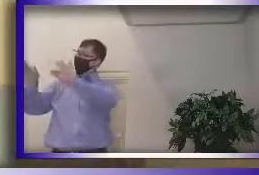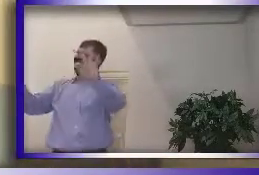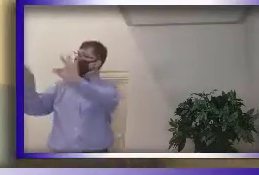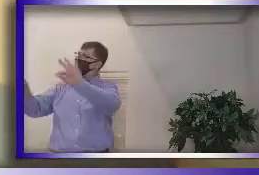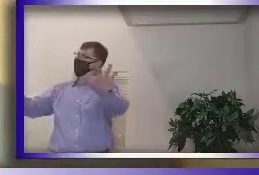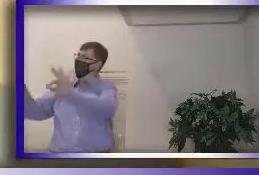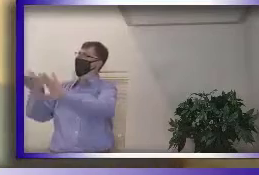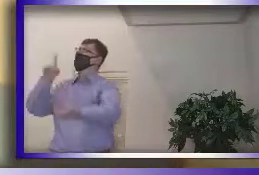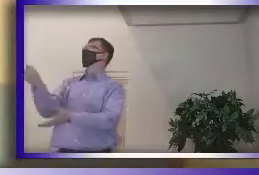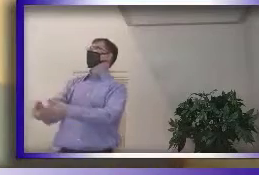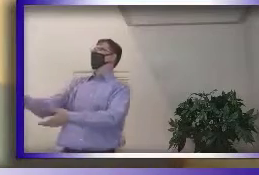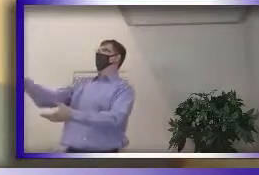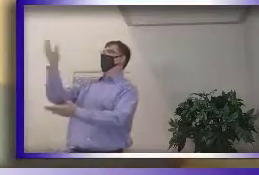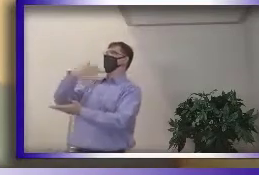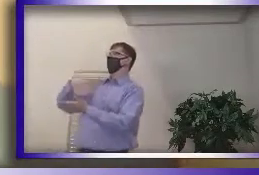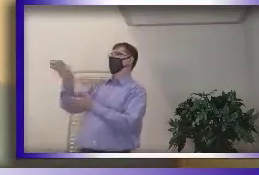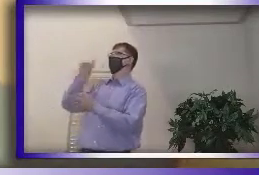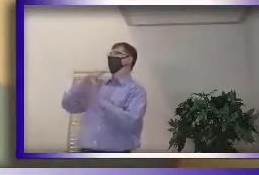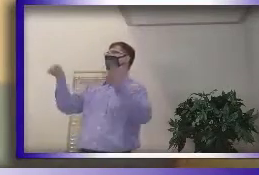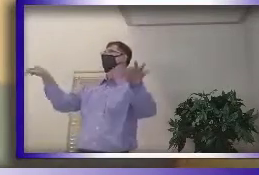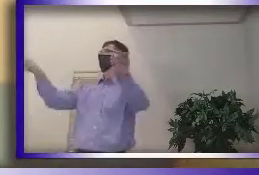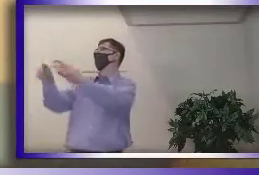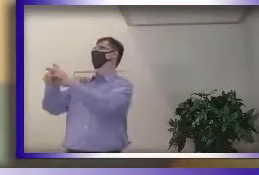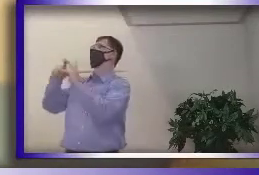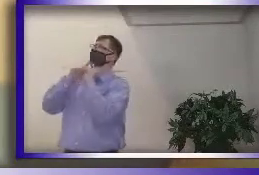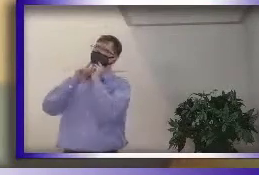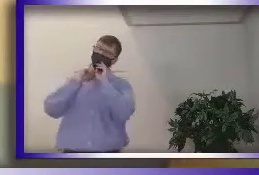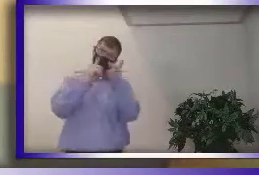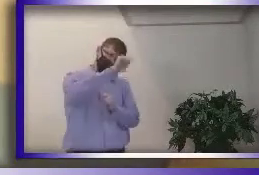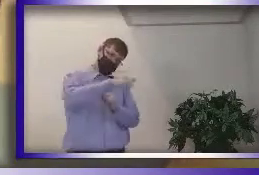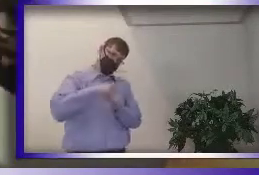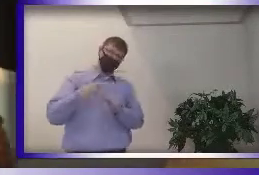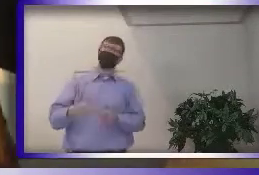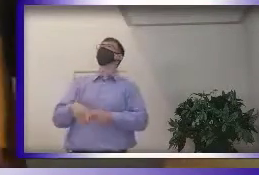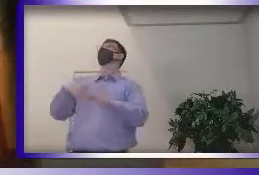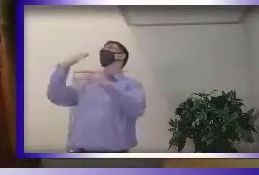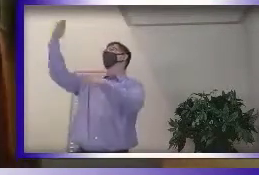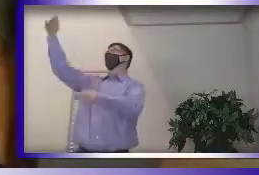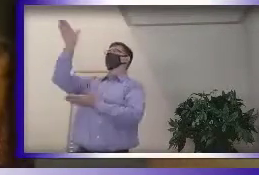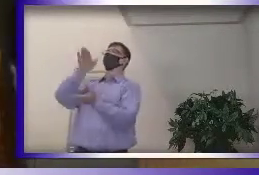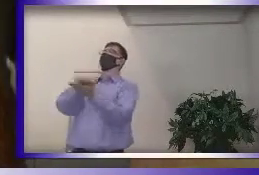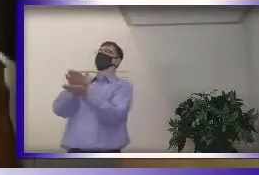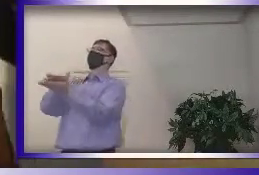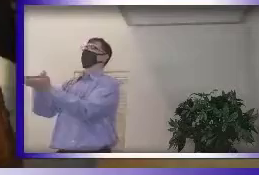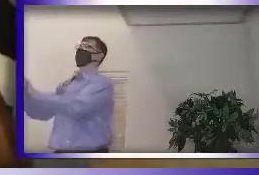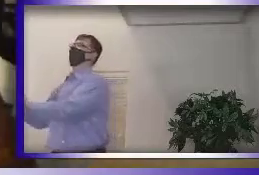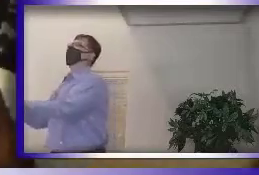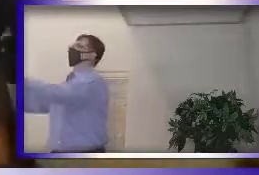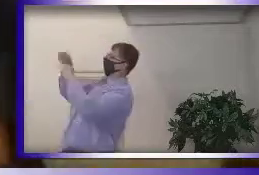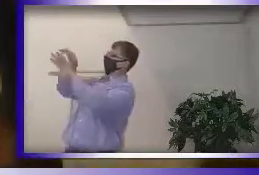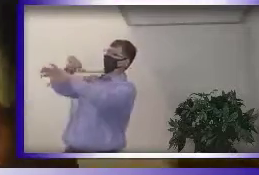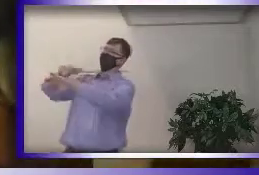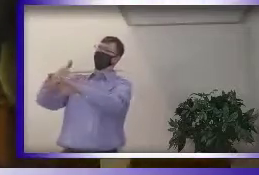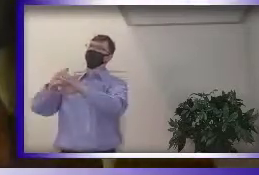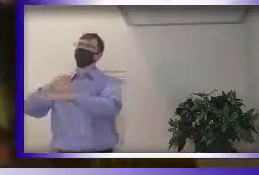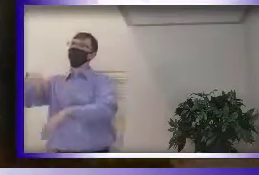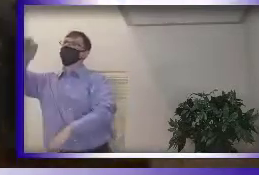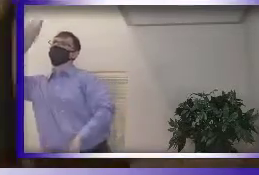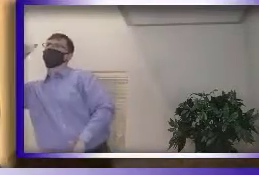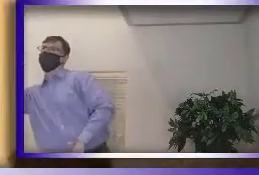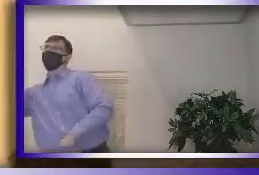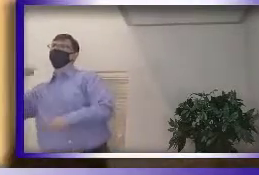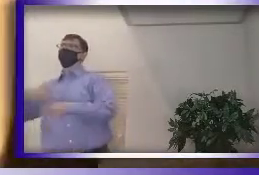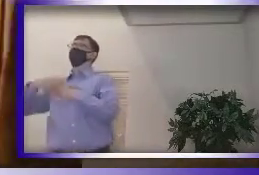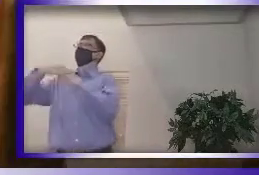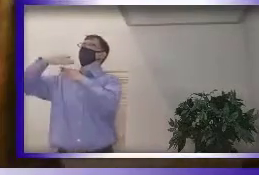3 generations before the teaching starts losing its oomph. You can find that in sacred